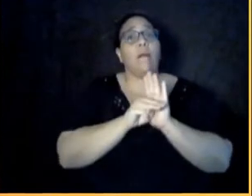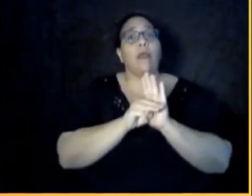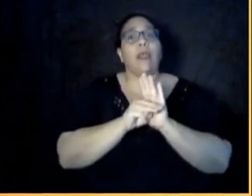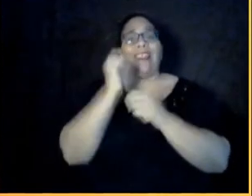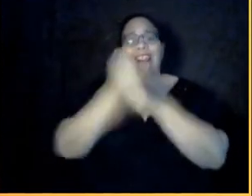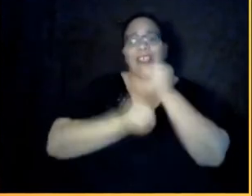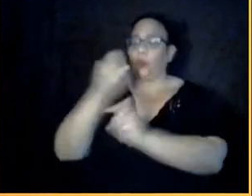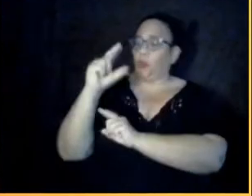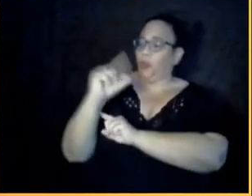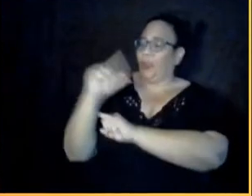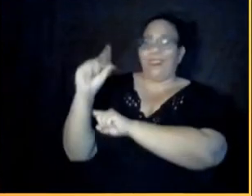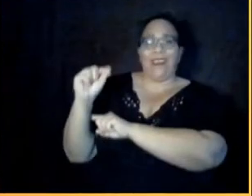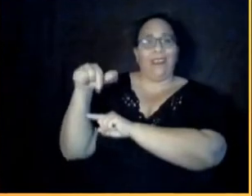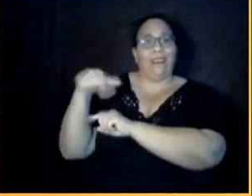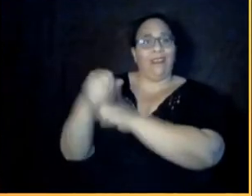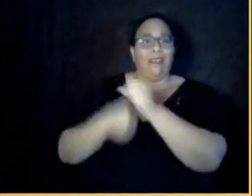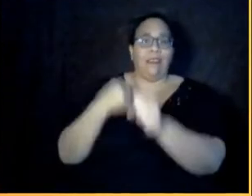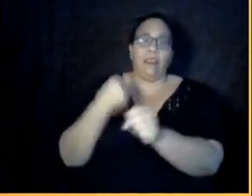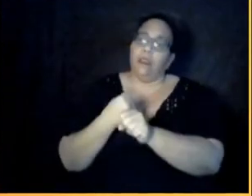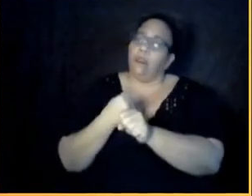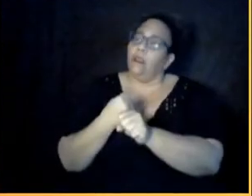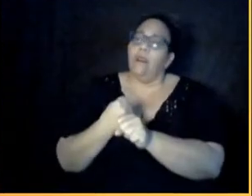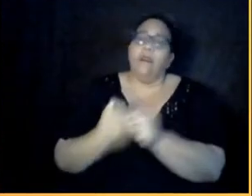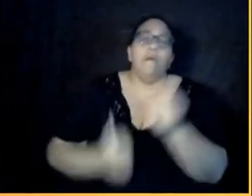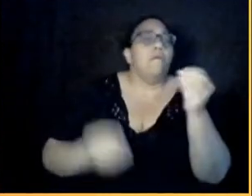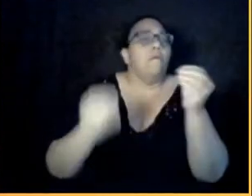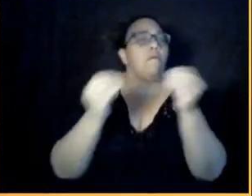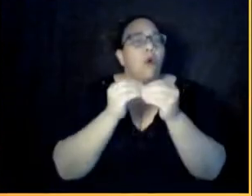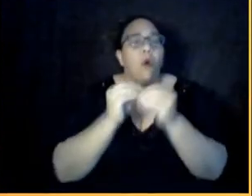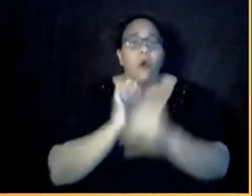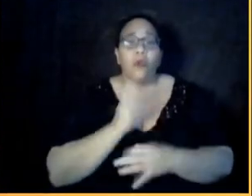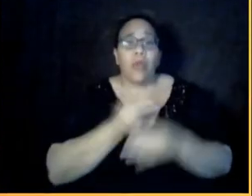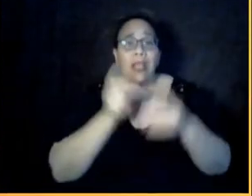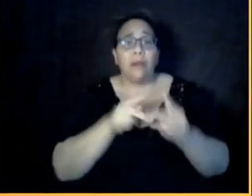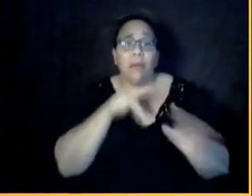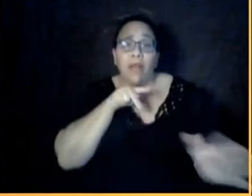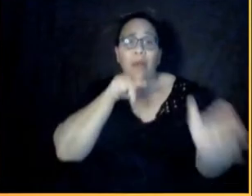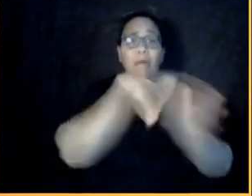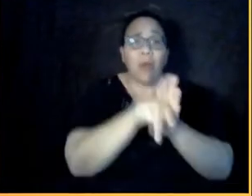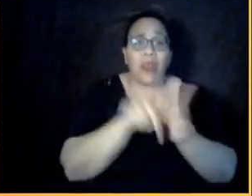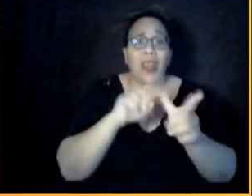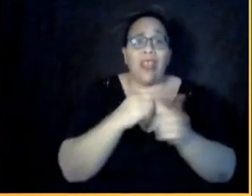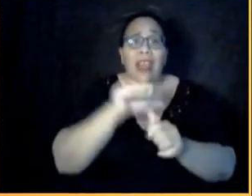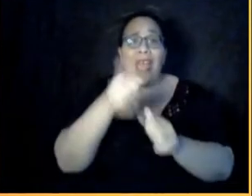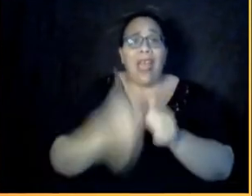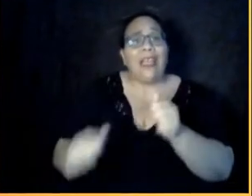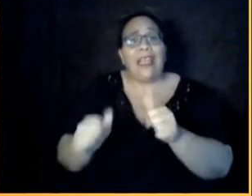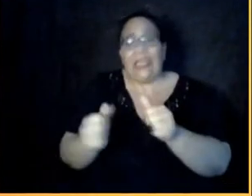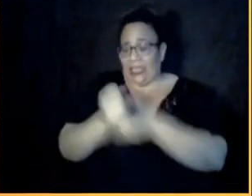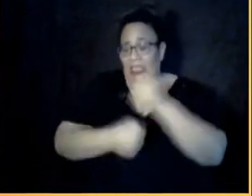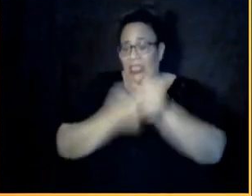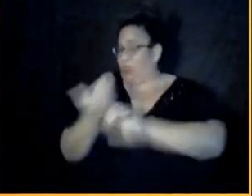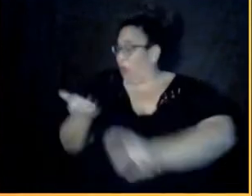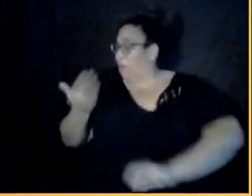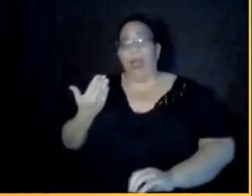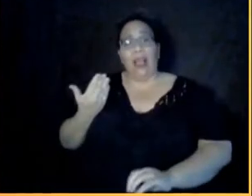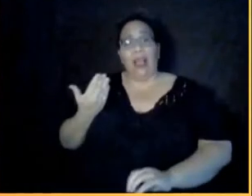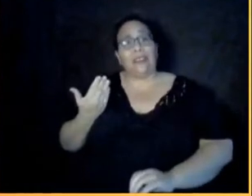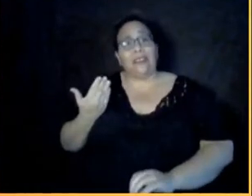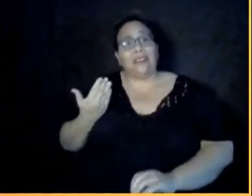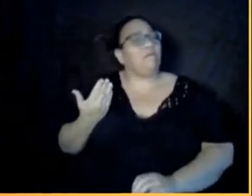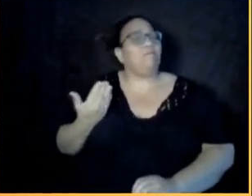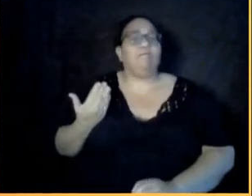year in which more trans people have been murdered than any other year on record. There's so